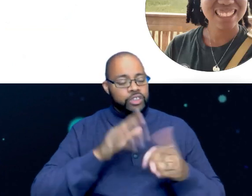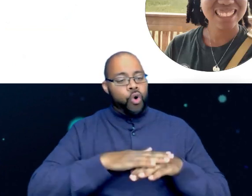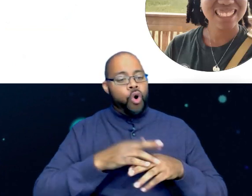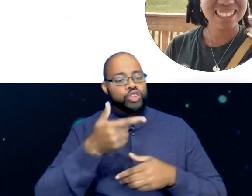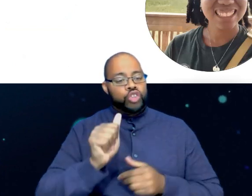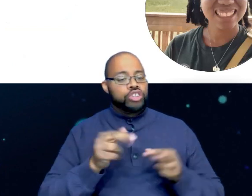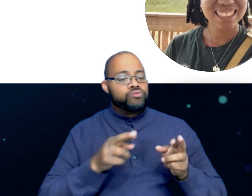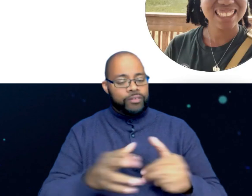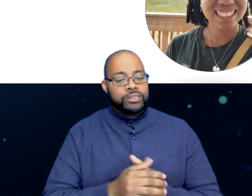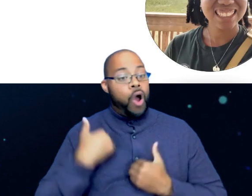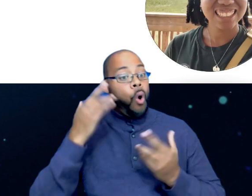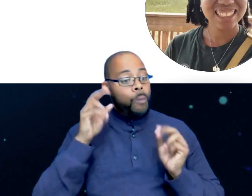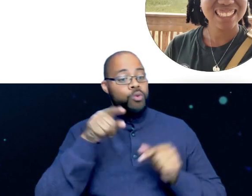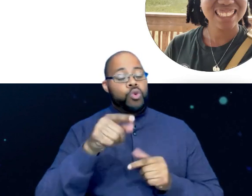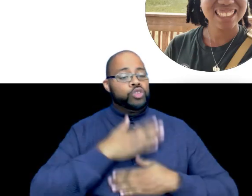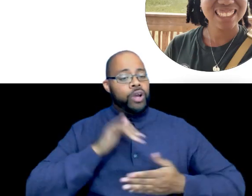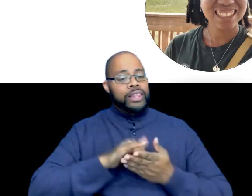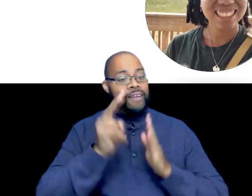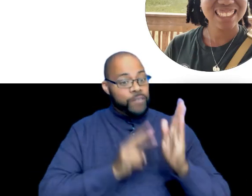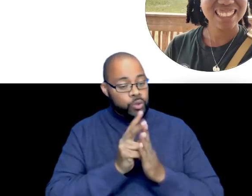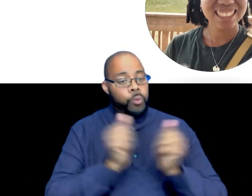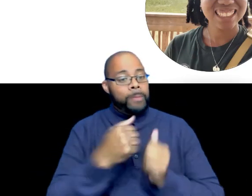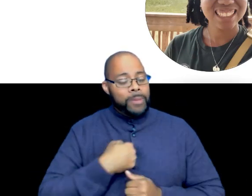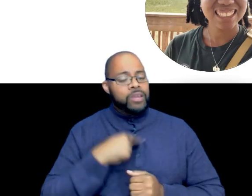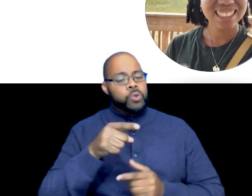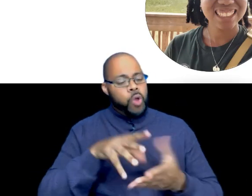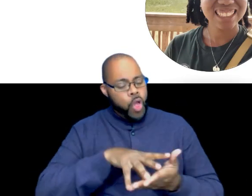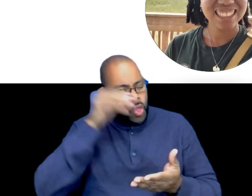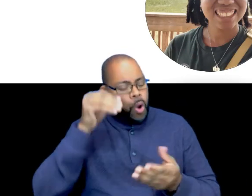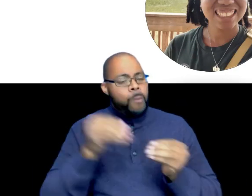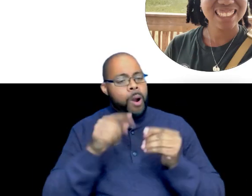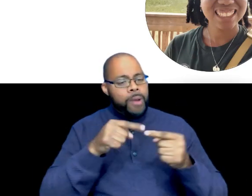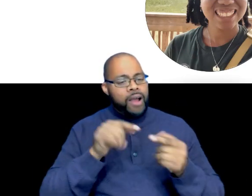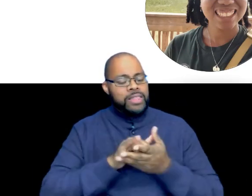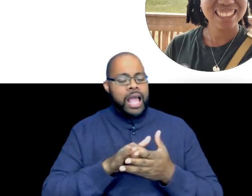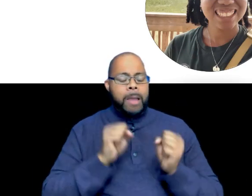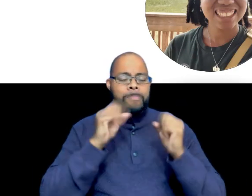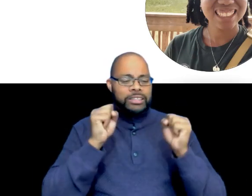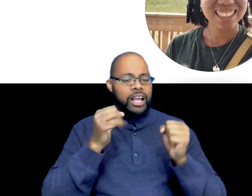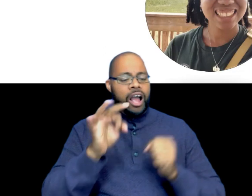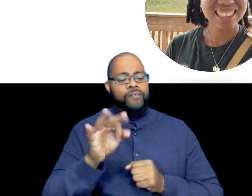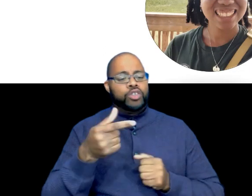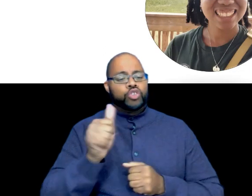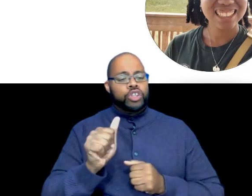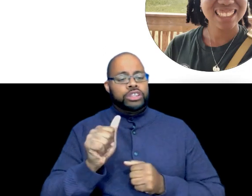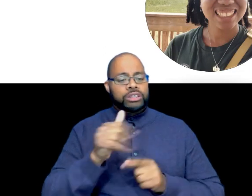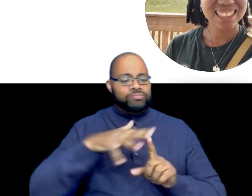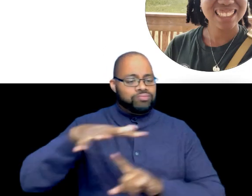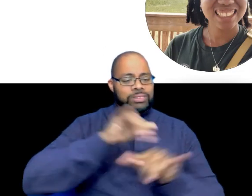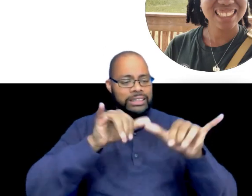rivers. I hope you enjoyed these videos with me as you got to learn about the amazingness of Georgia